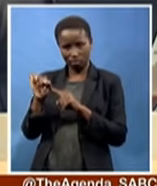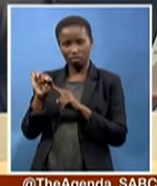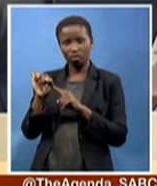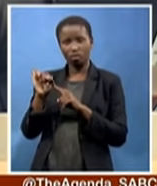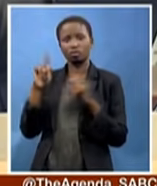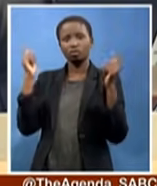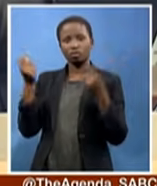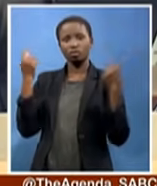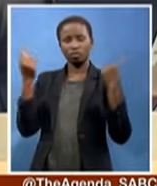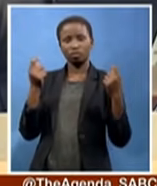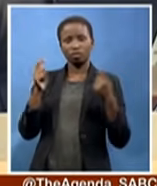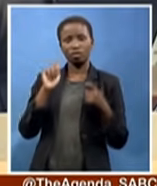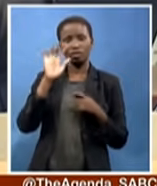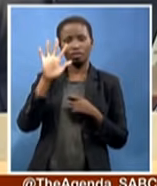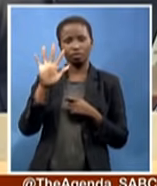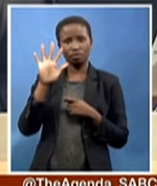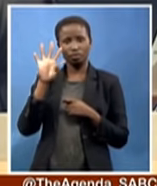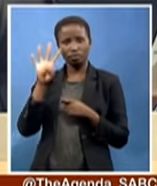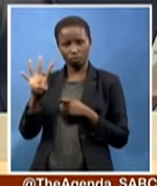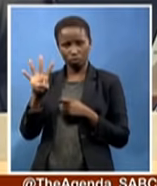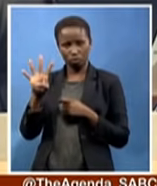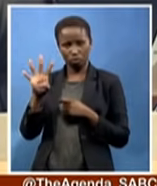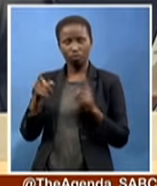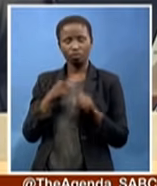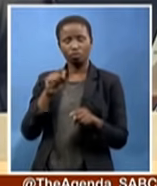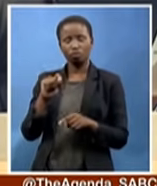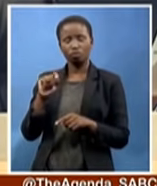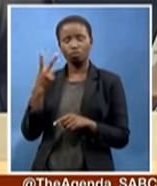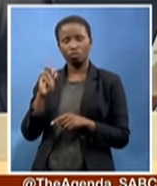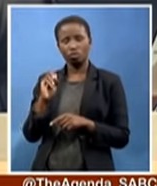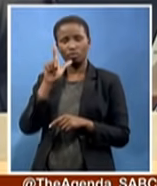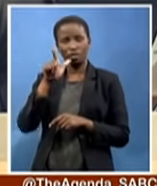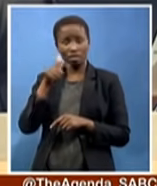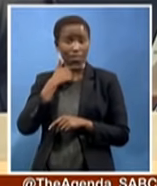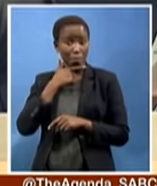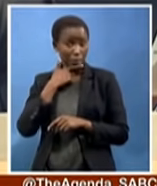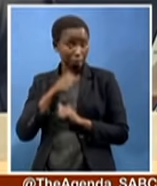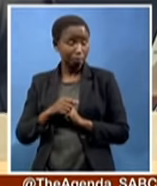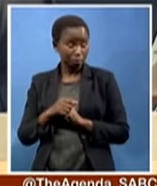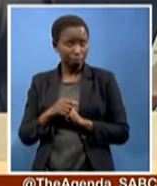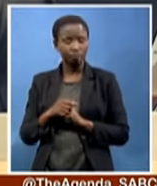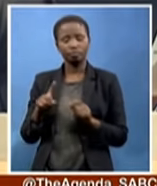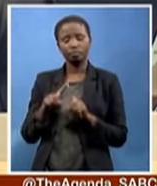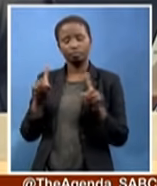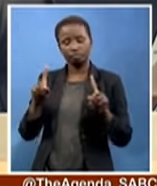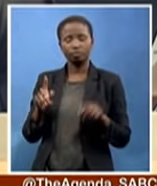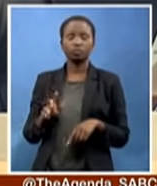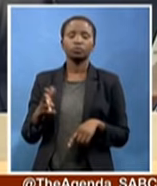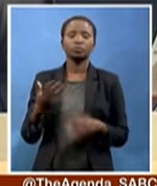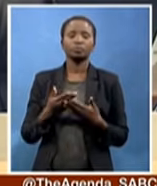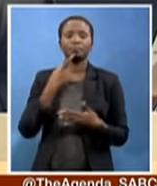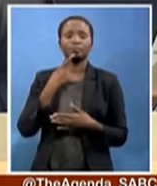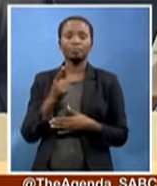2017. However, we would argue that over the course of time, through political